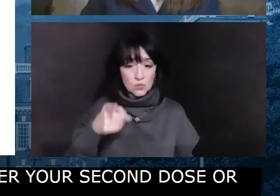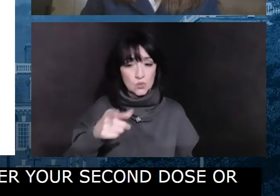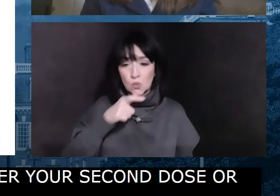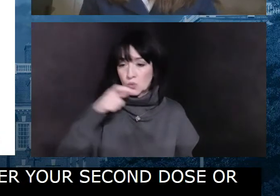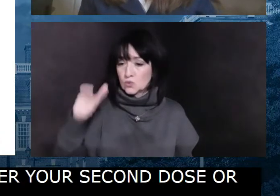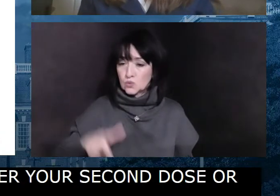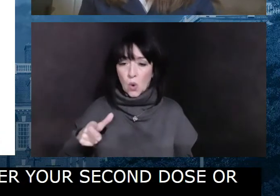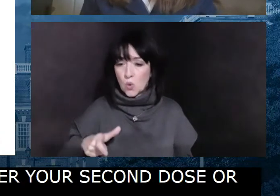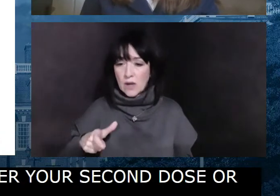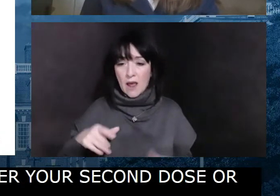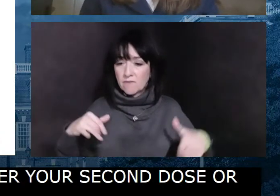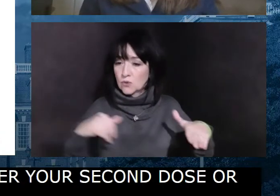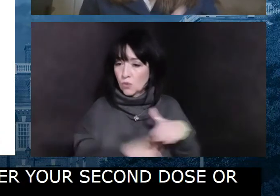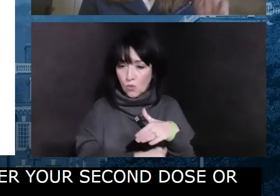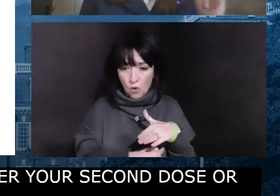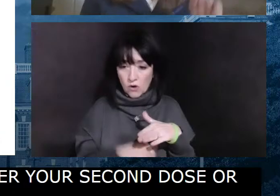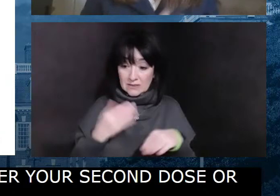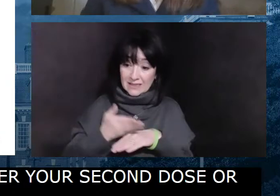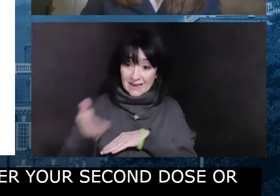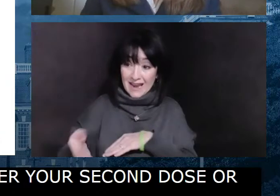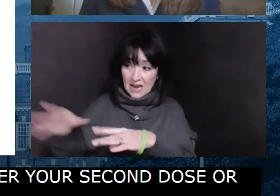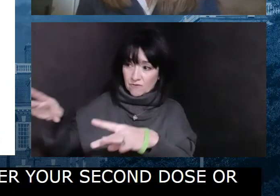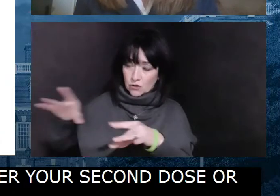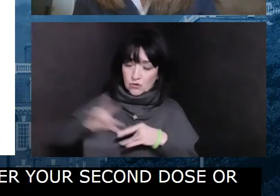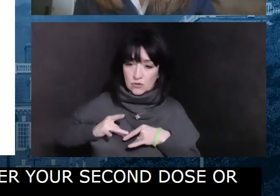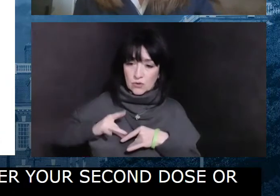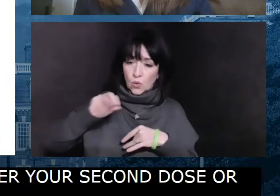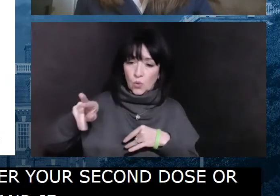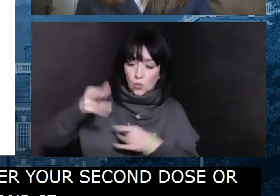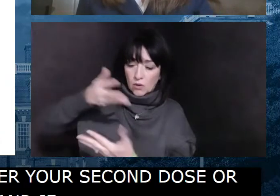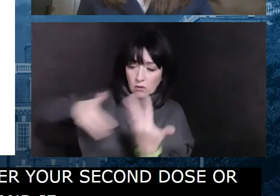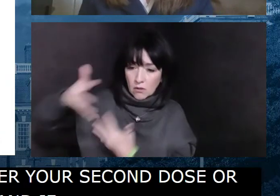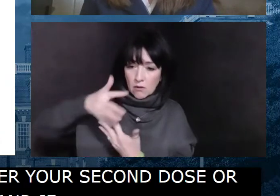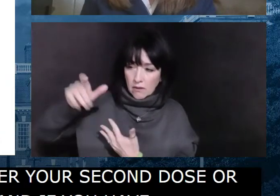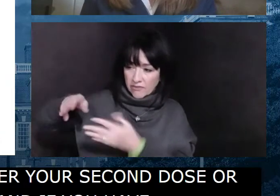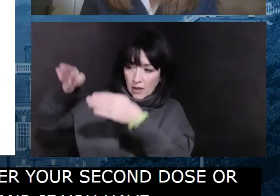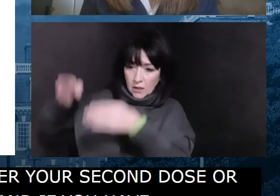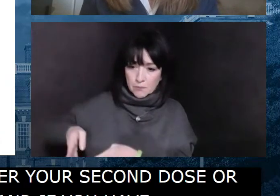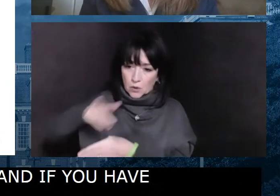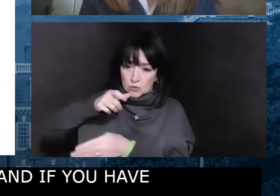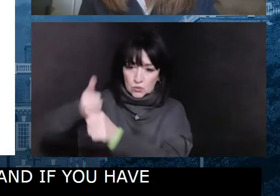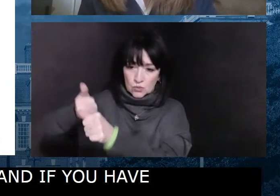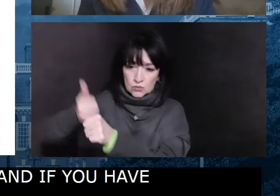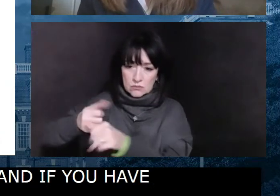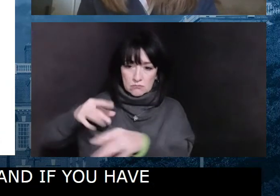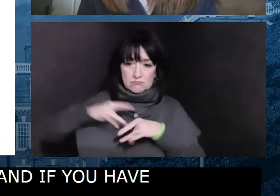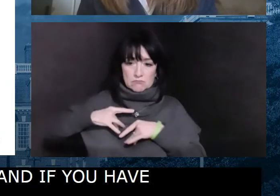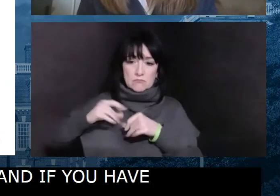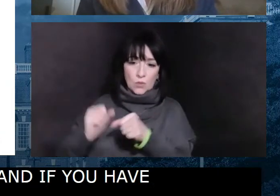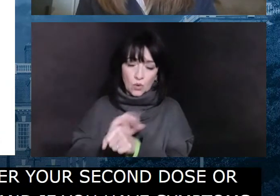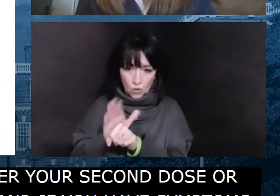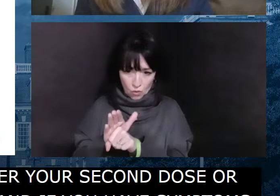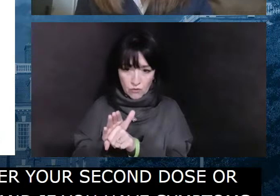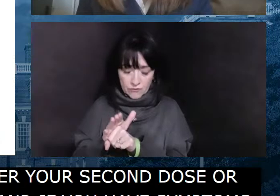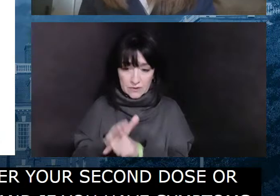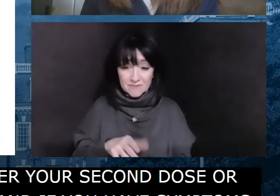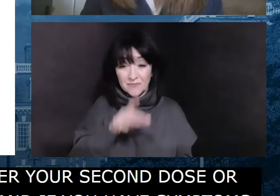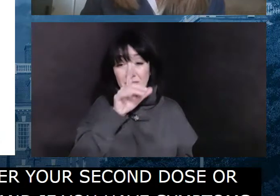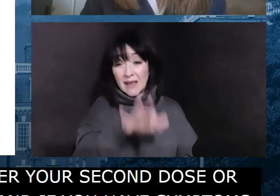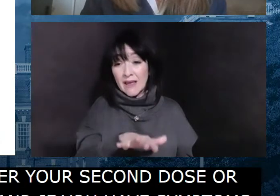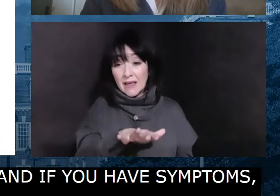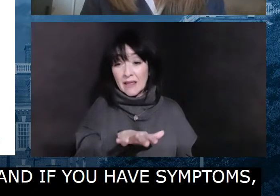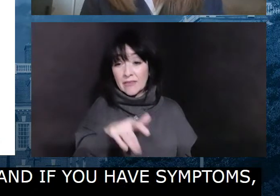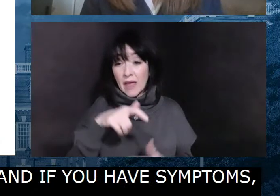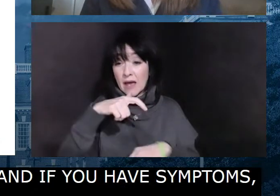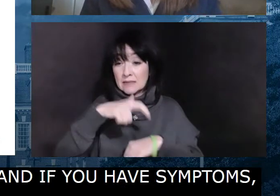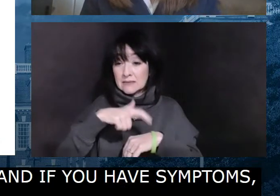after you've been exposed. I just want to make a mention about the time frame around 3 months. That's really there at